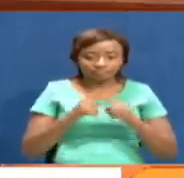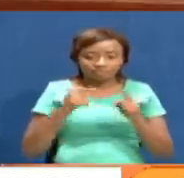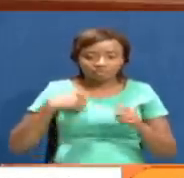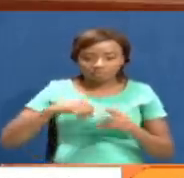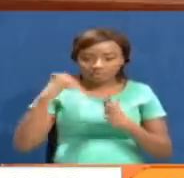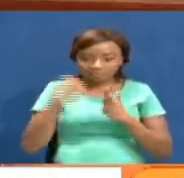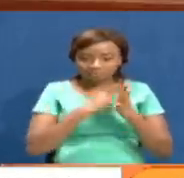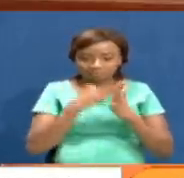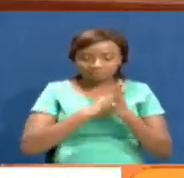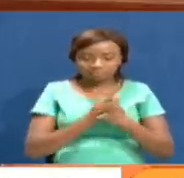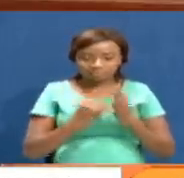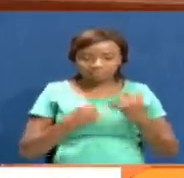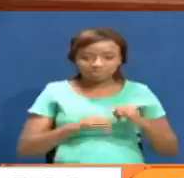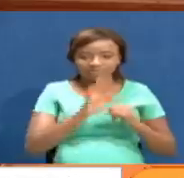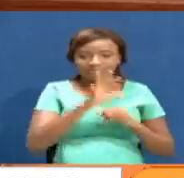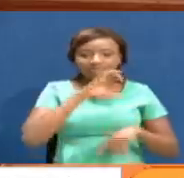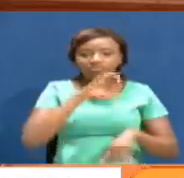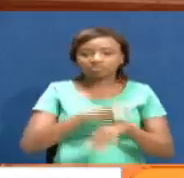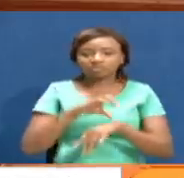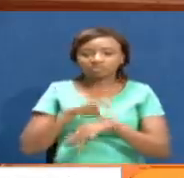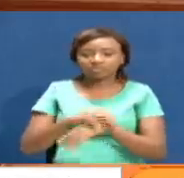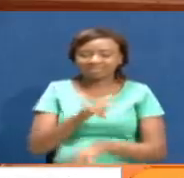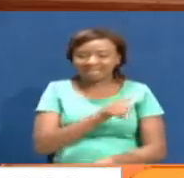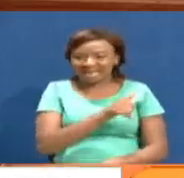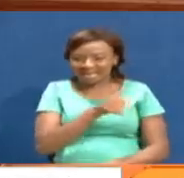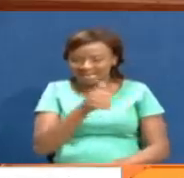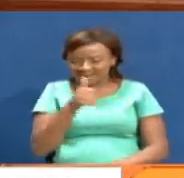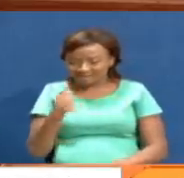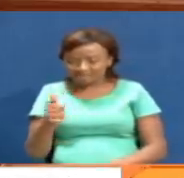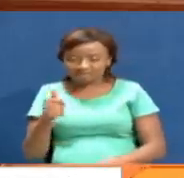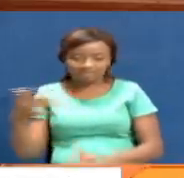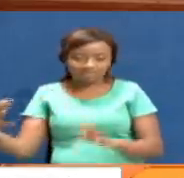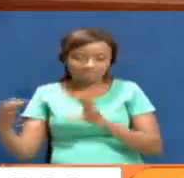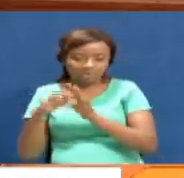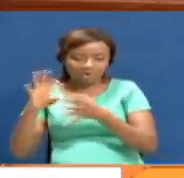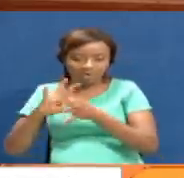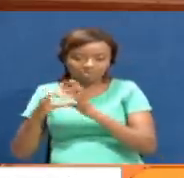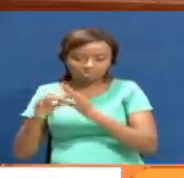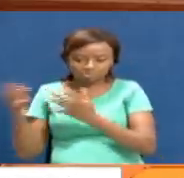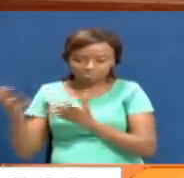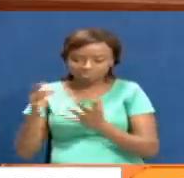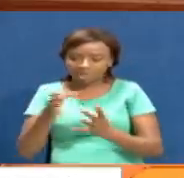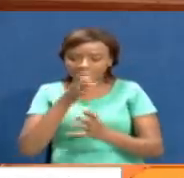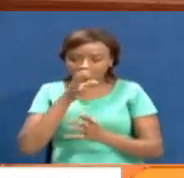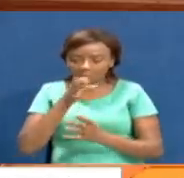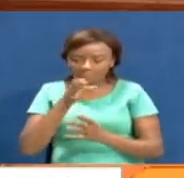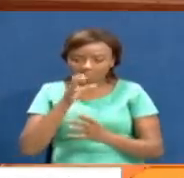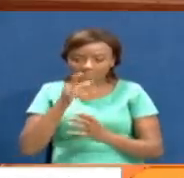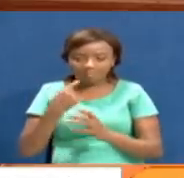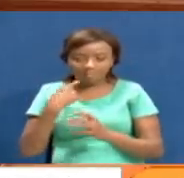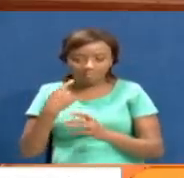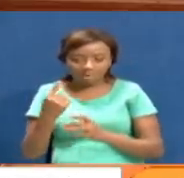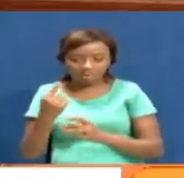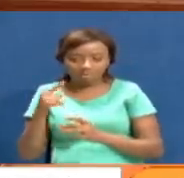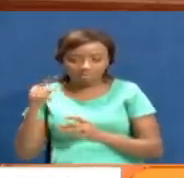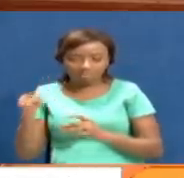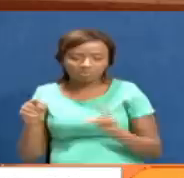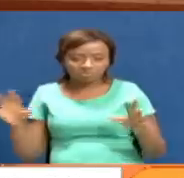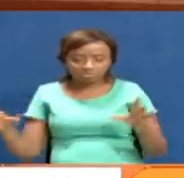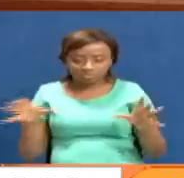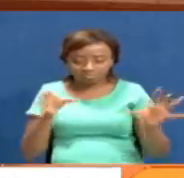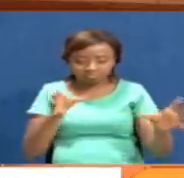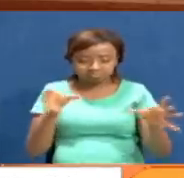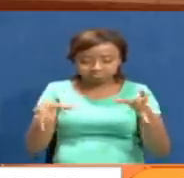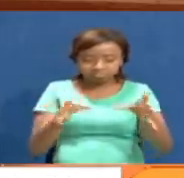get another line through Kiambu that will bring almost 100. So once this infrastructure in place, we'll cater